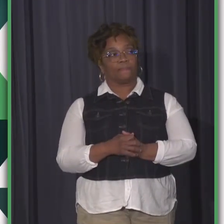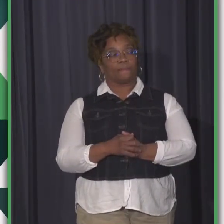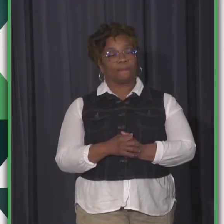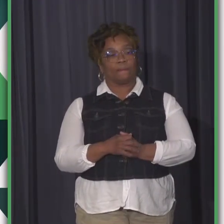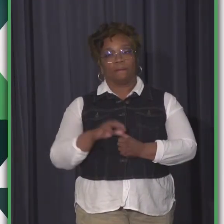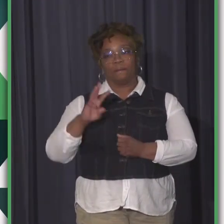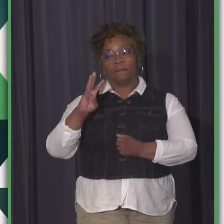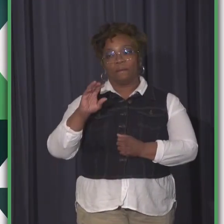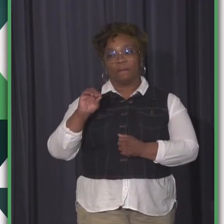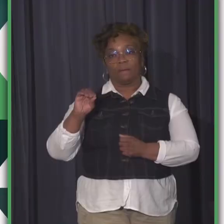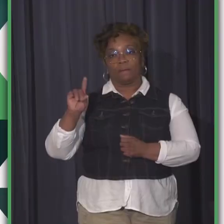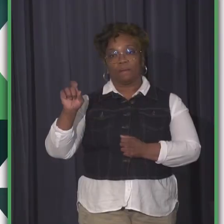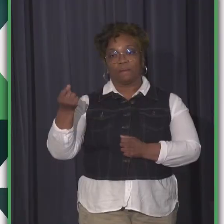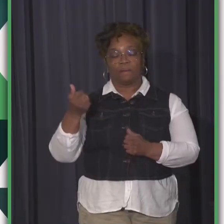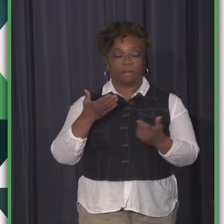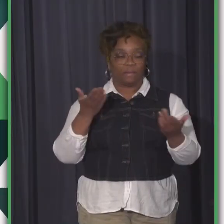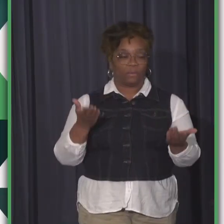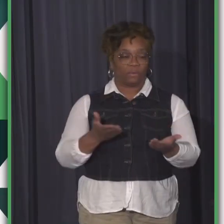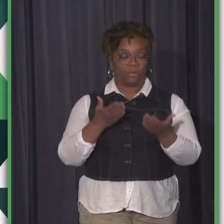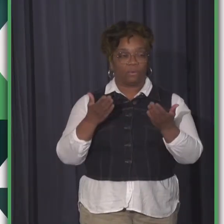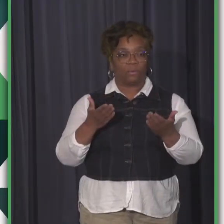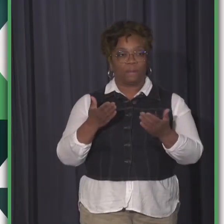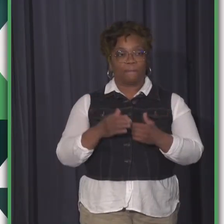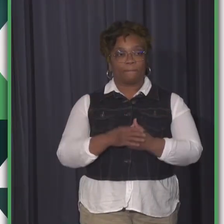Commissioner Woods, Present.